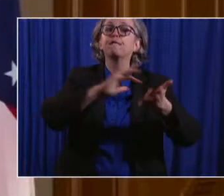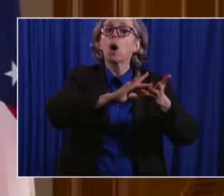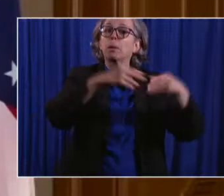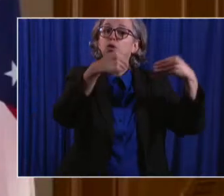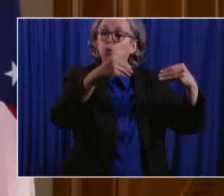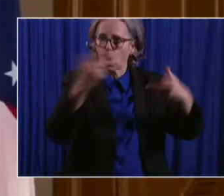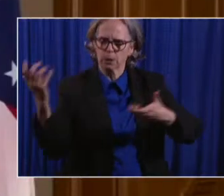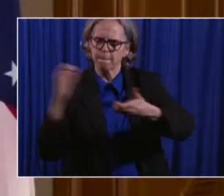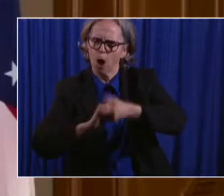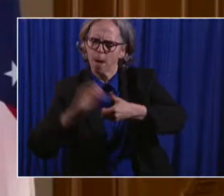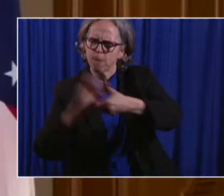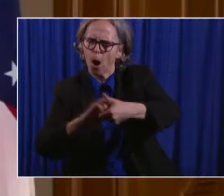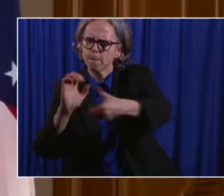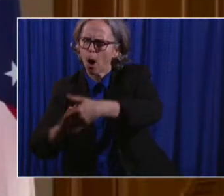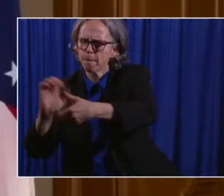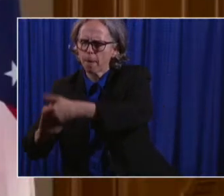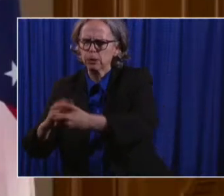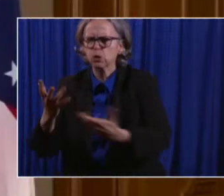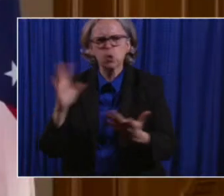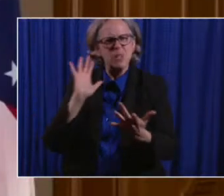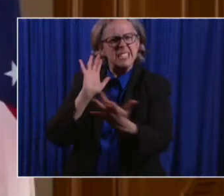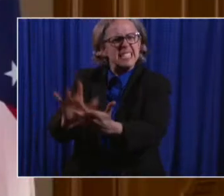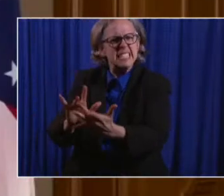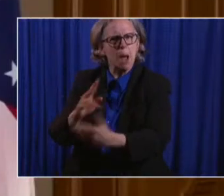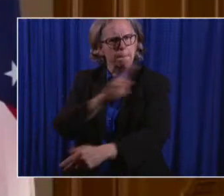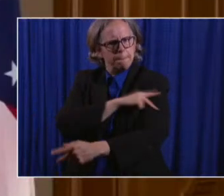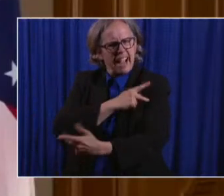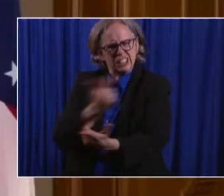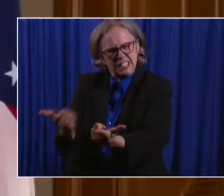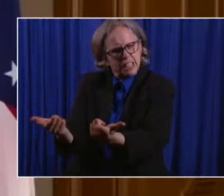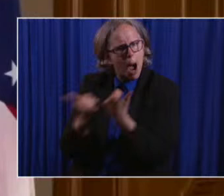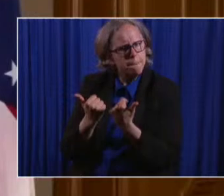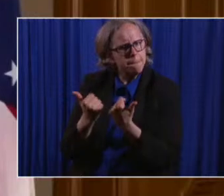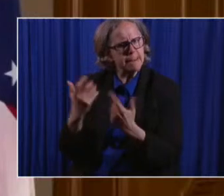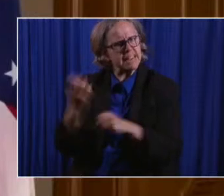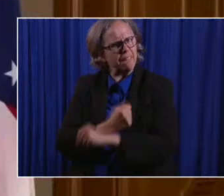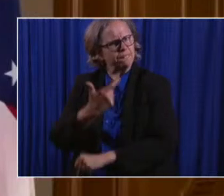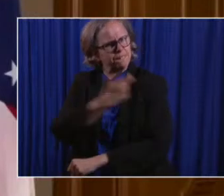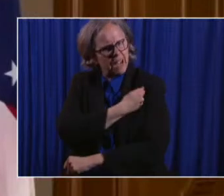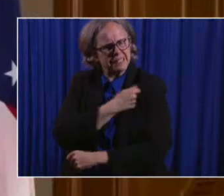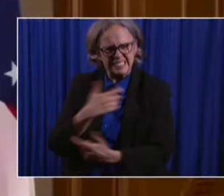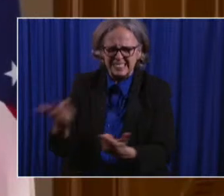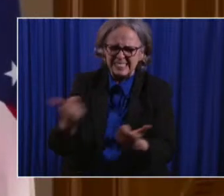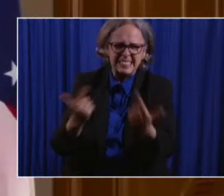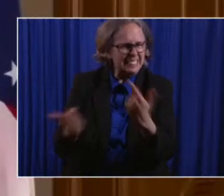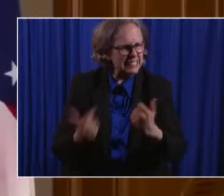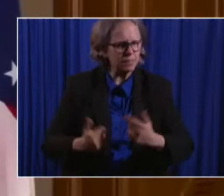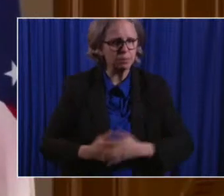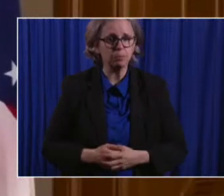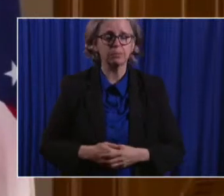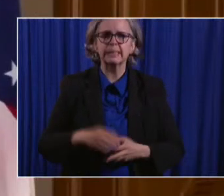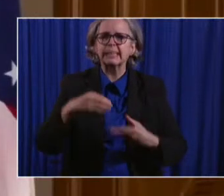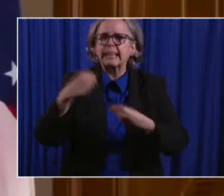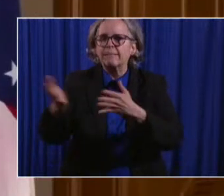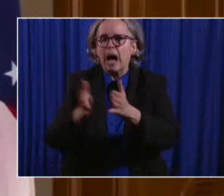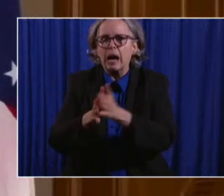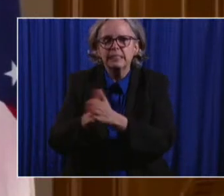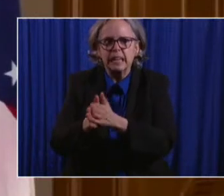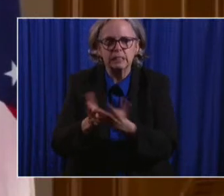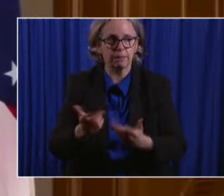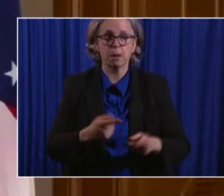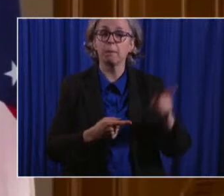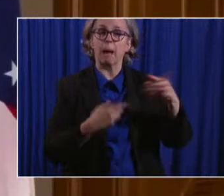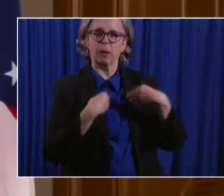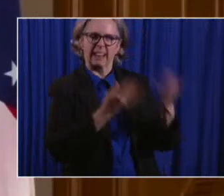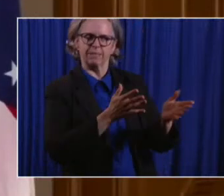get vaccines in pharmacies. They're incentivizing pharmacists to counsel people picking up prescriptions about their vaccinations.